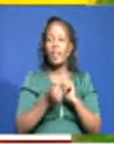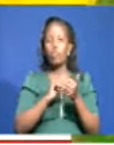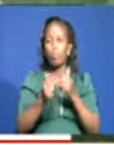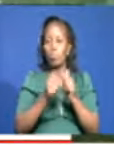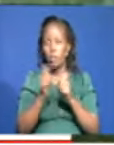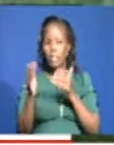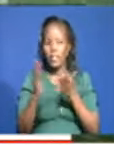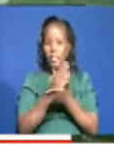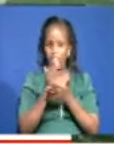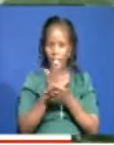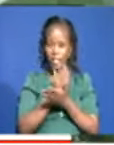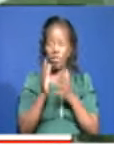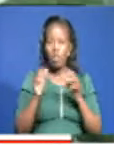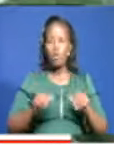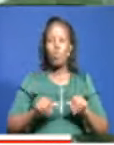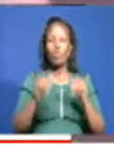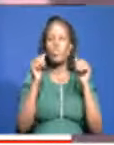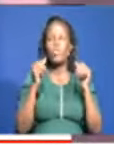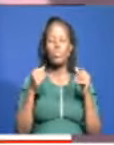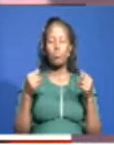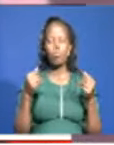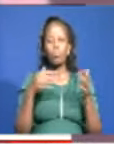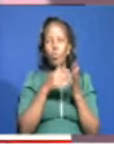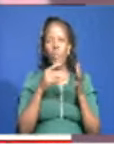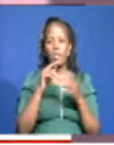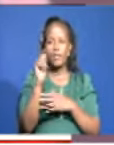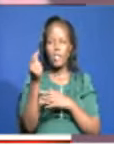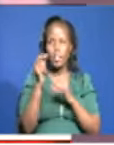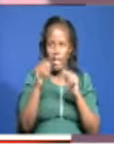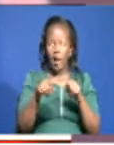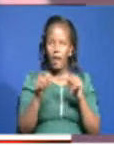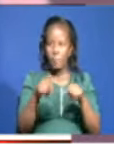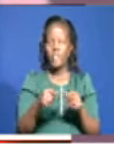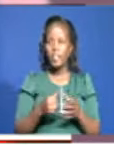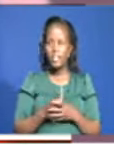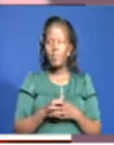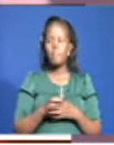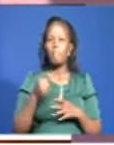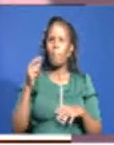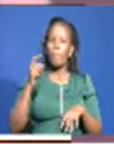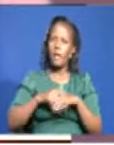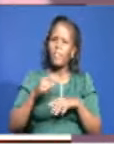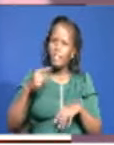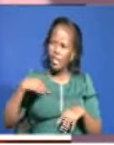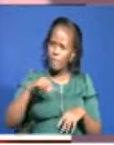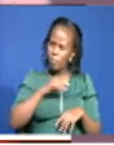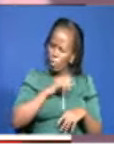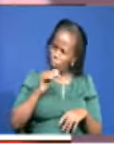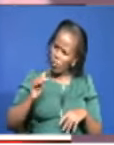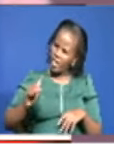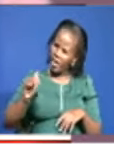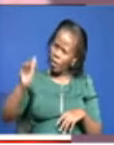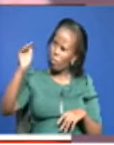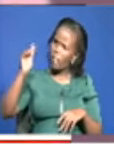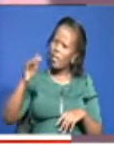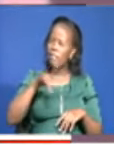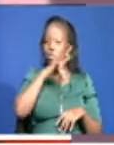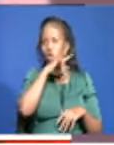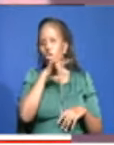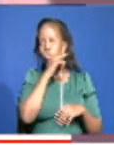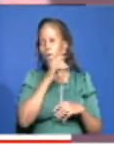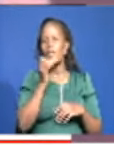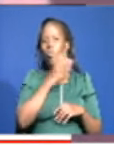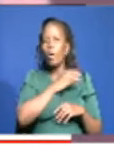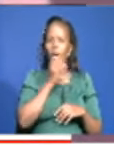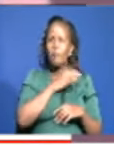continues to hurt Kenya's ability to feed itself. We are used when we were growing up to Uganda complaining about Kenya. Now we are even